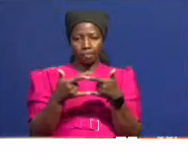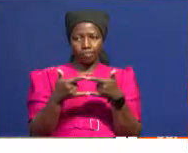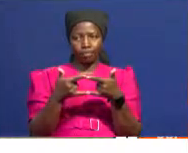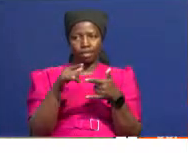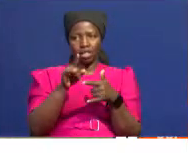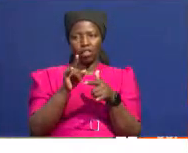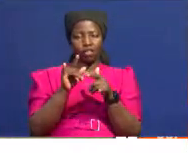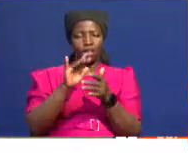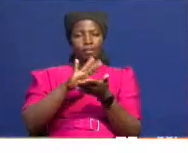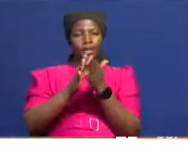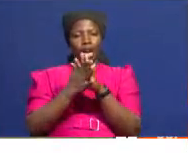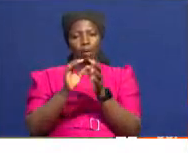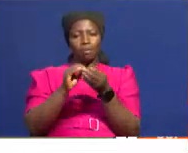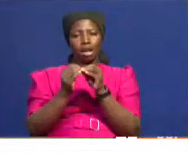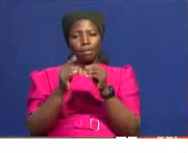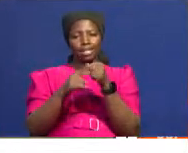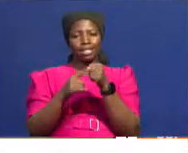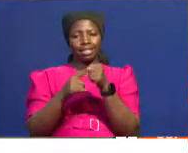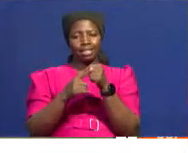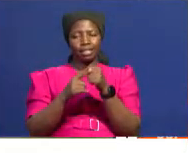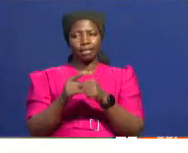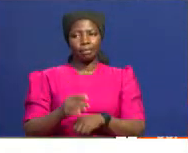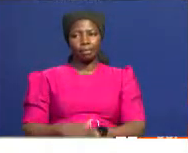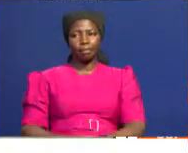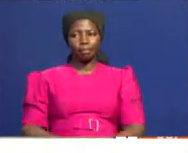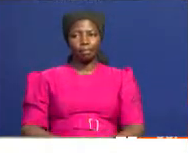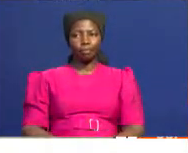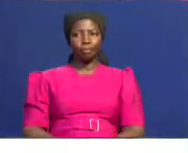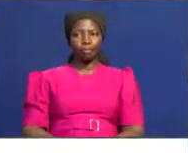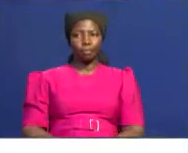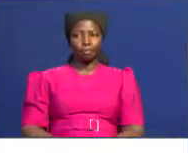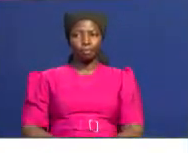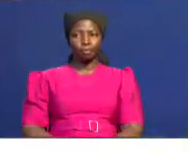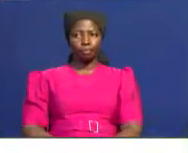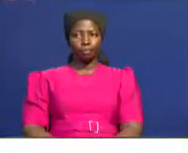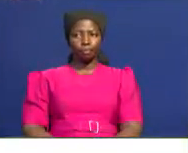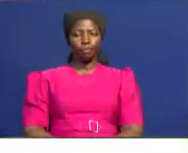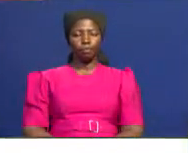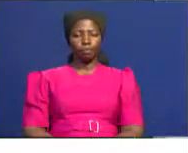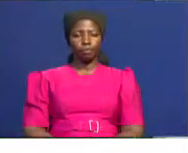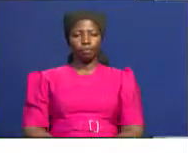overall. Joy Nabwile for Legends Edition.